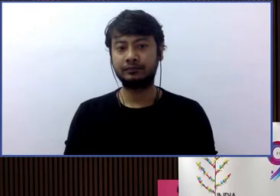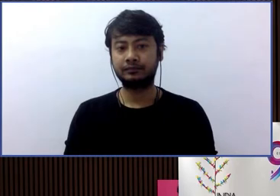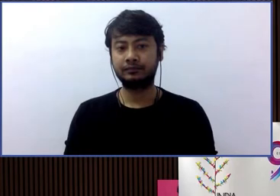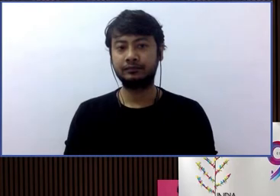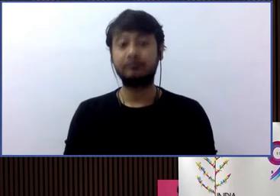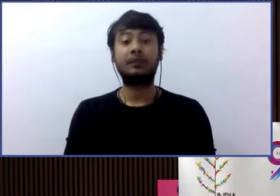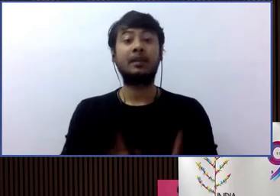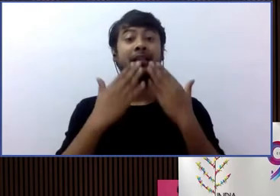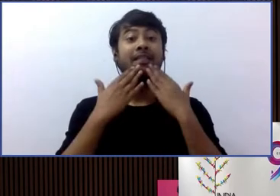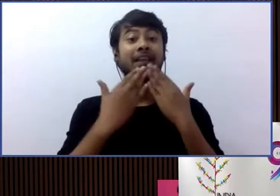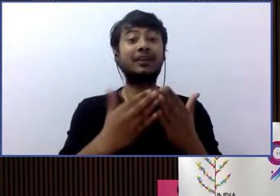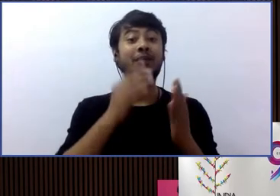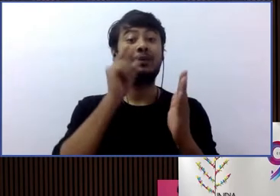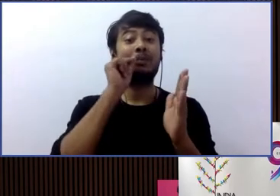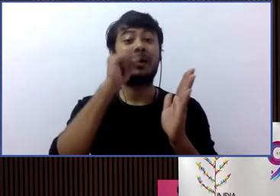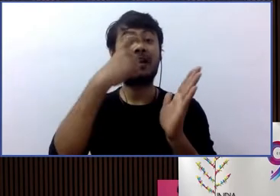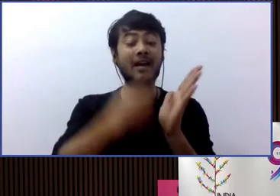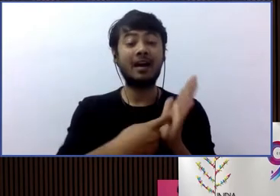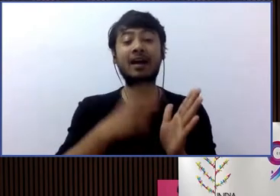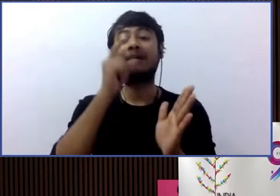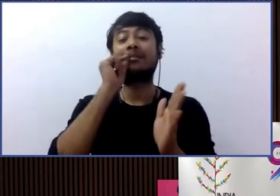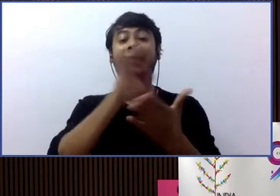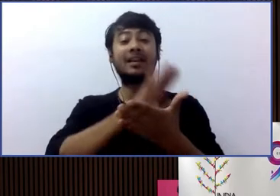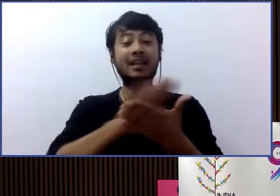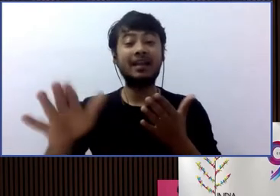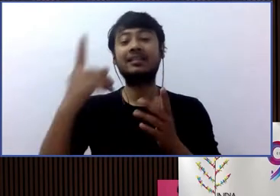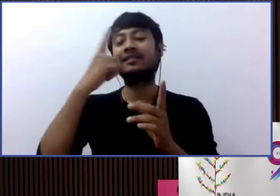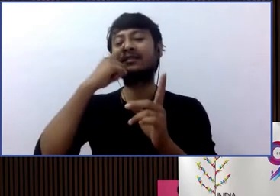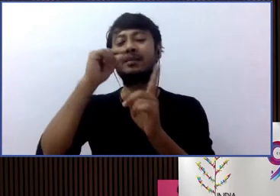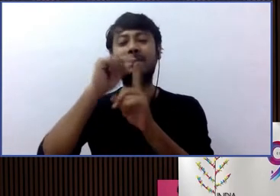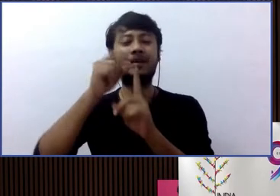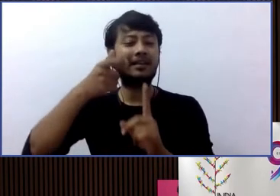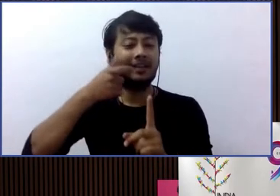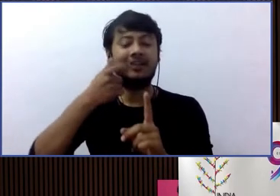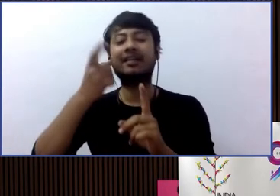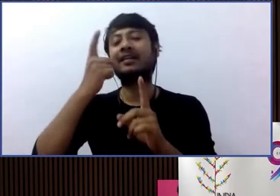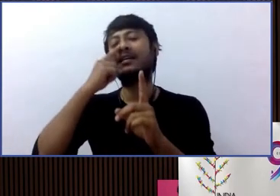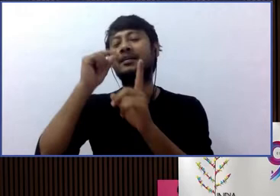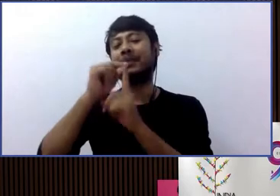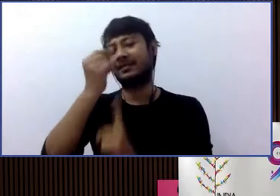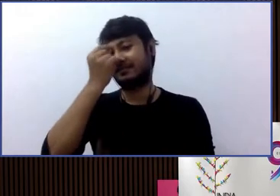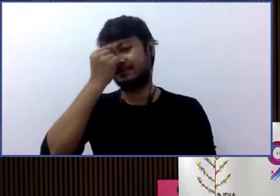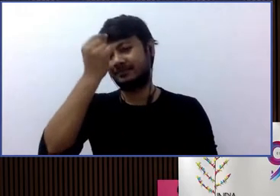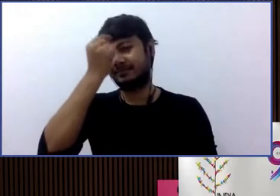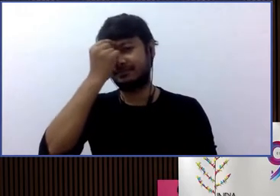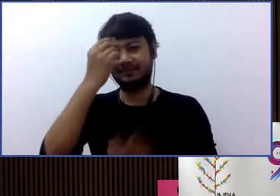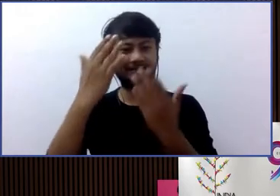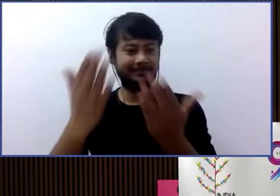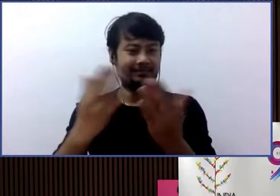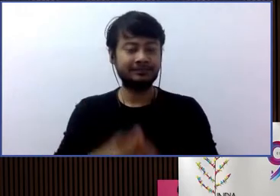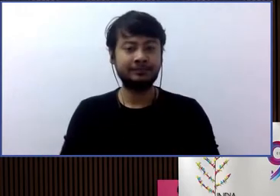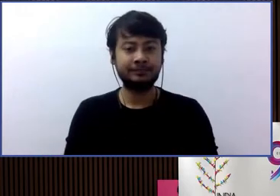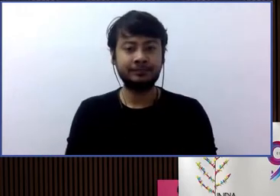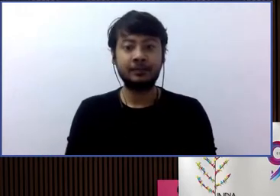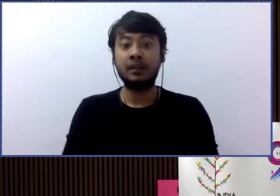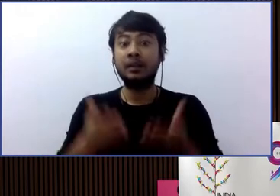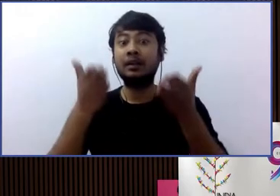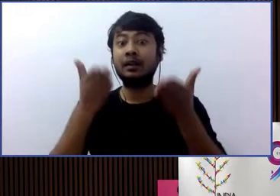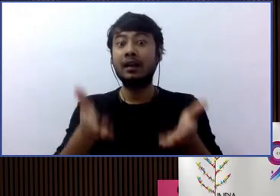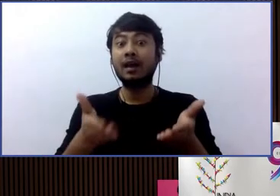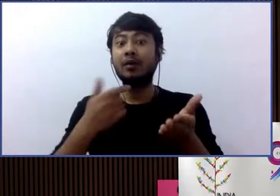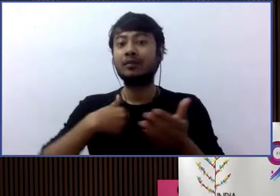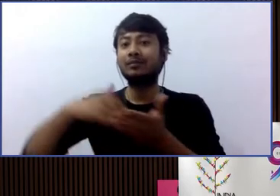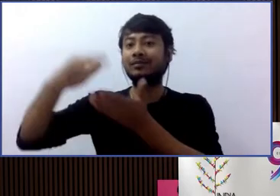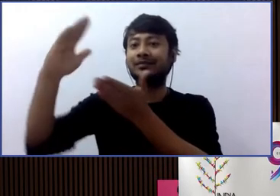Thank you, Rakesh, Harish, Prarthana, and Padmavati. Now, I want to introduce you to a new member of